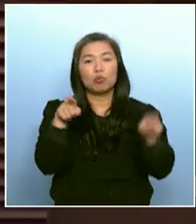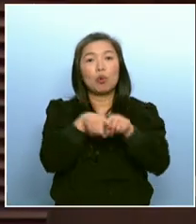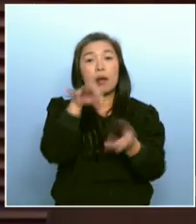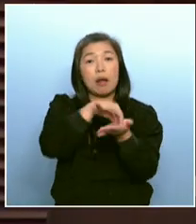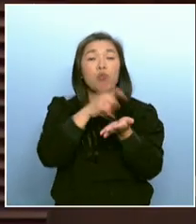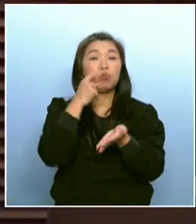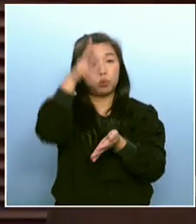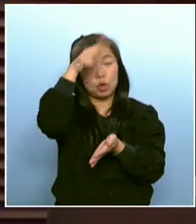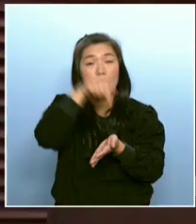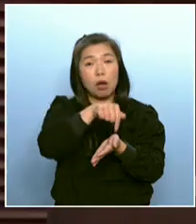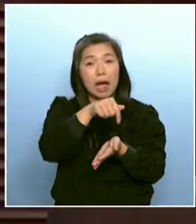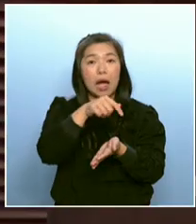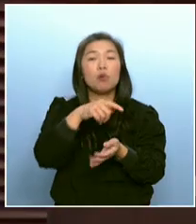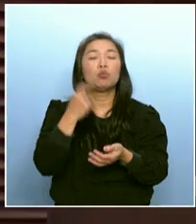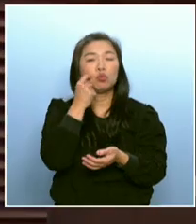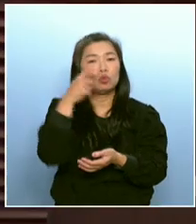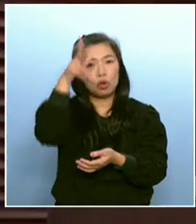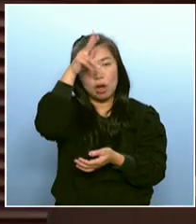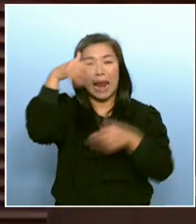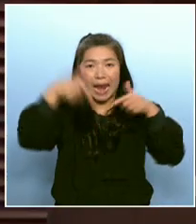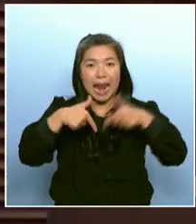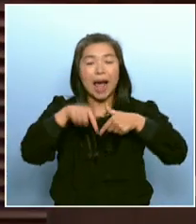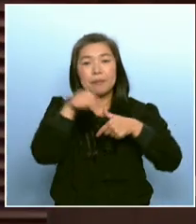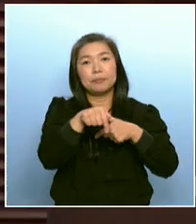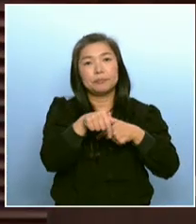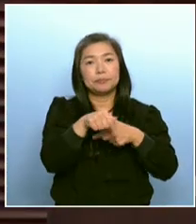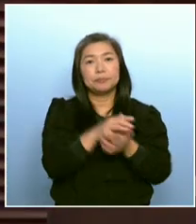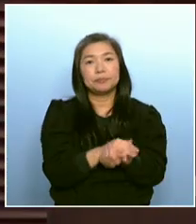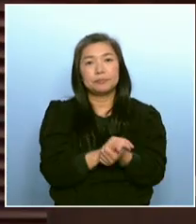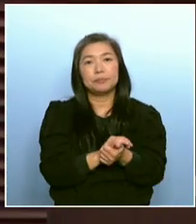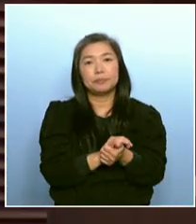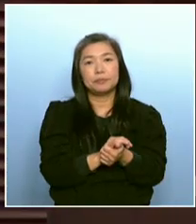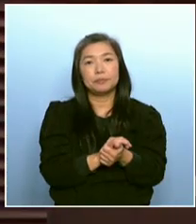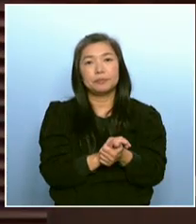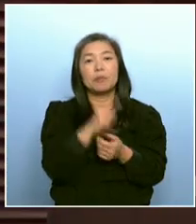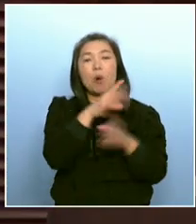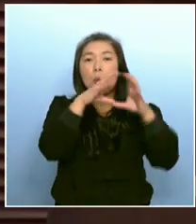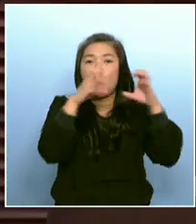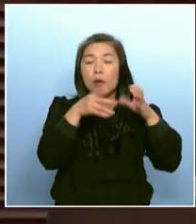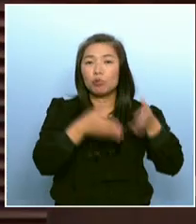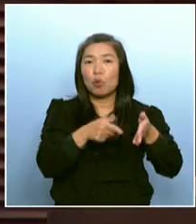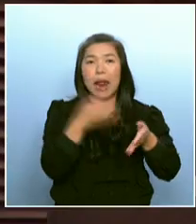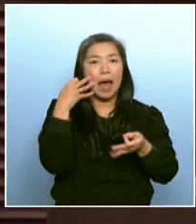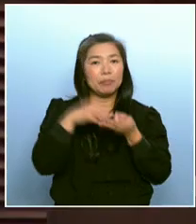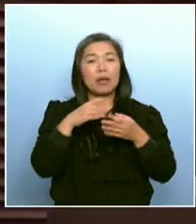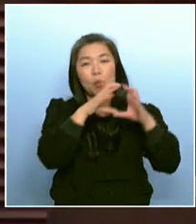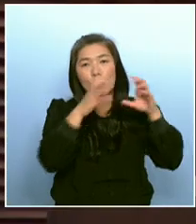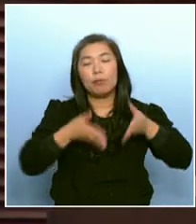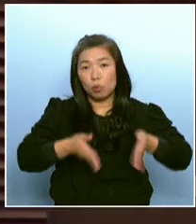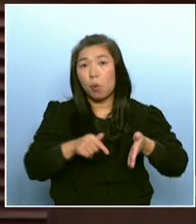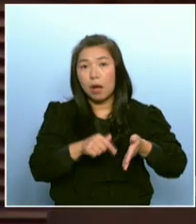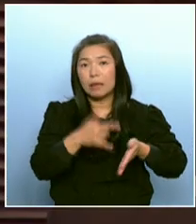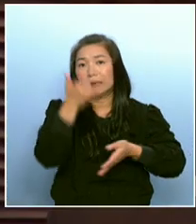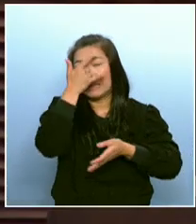coming years, there will be a couple of service centers, especially in Kuntong South. There will be